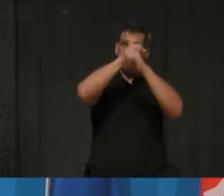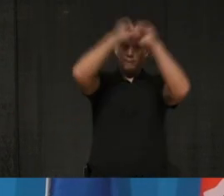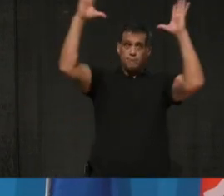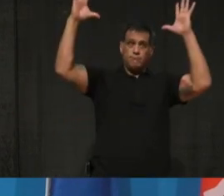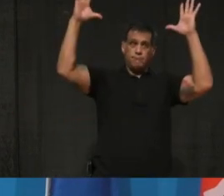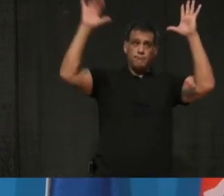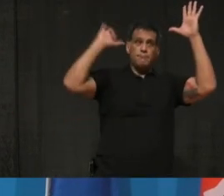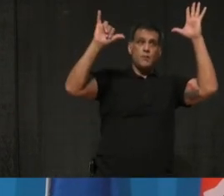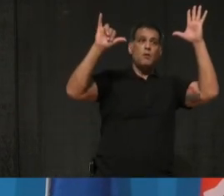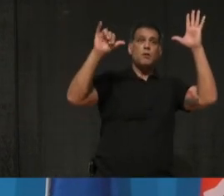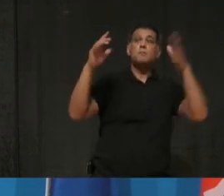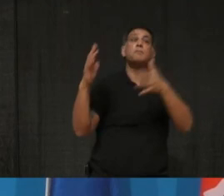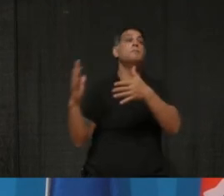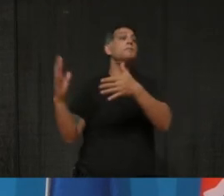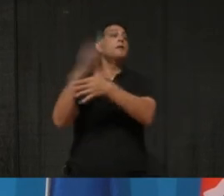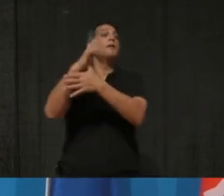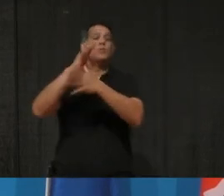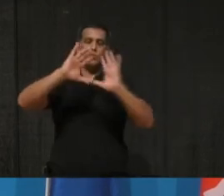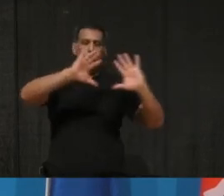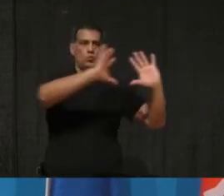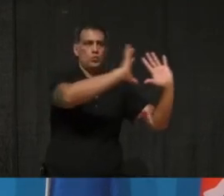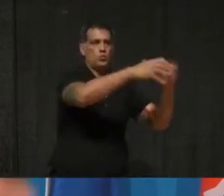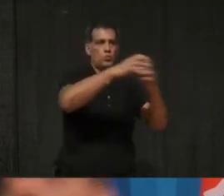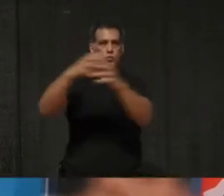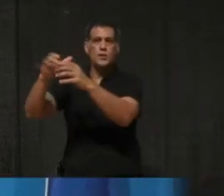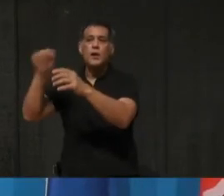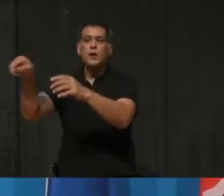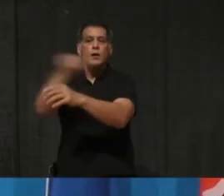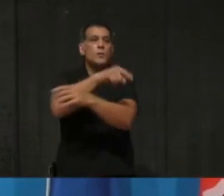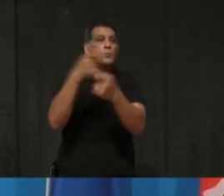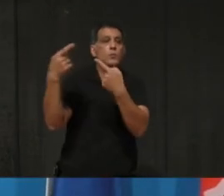priority groups and when they will be anticipated to go in the weeks to come. Thanks very much.